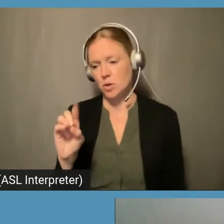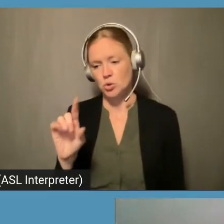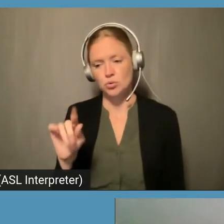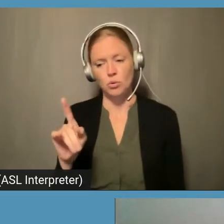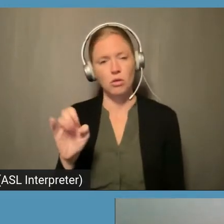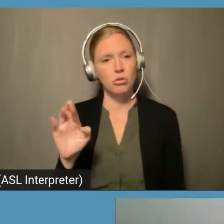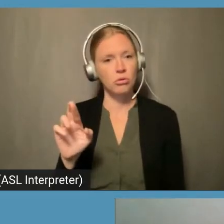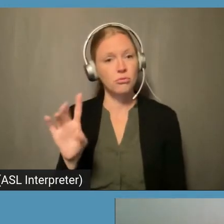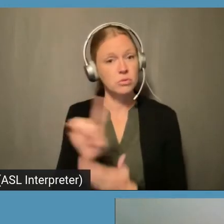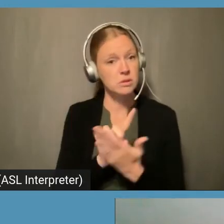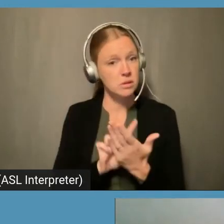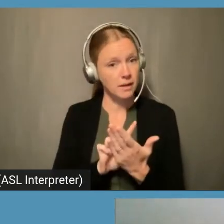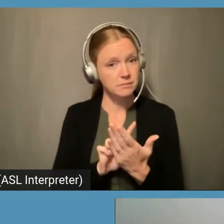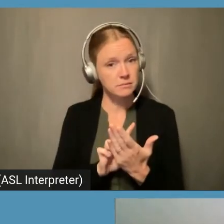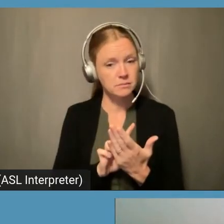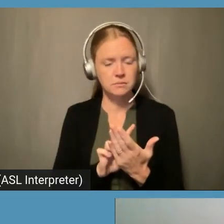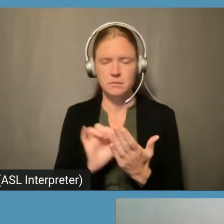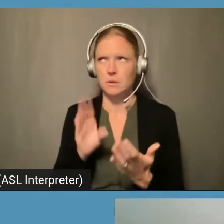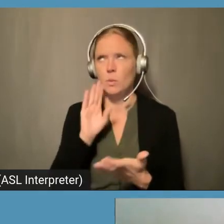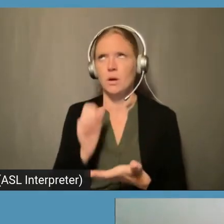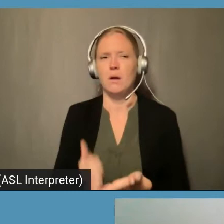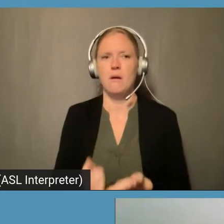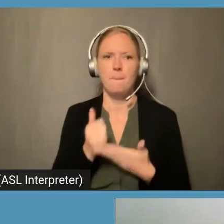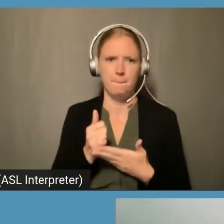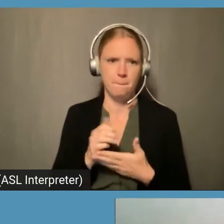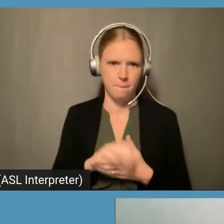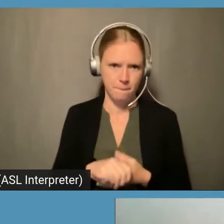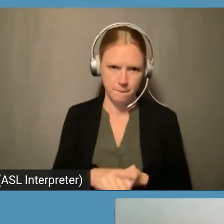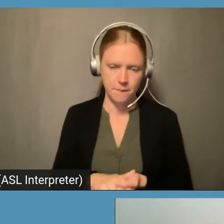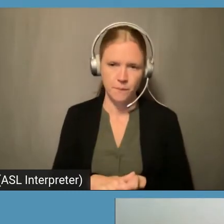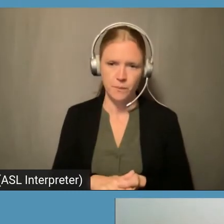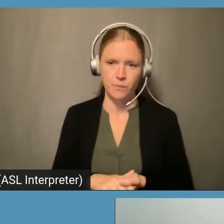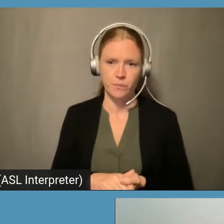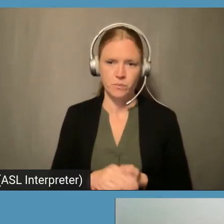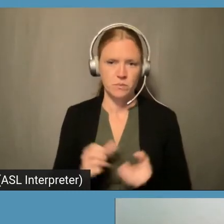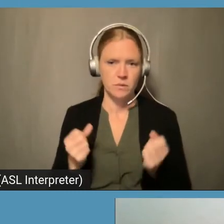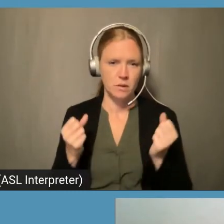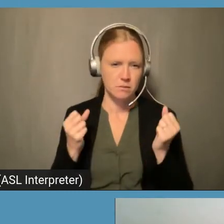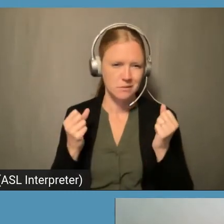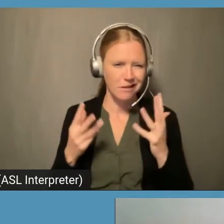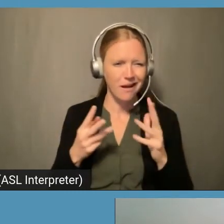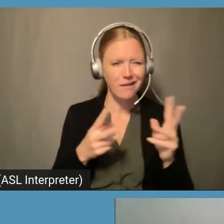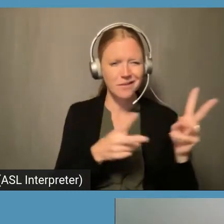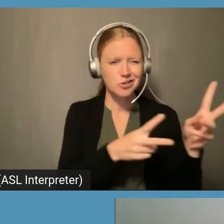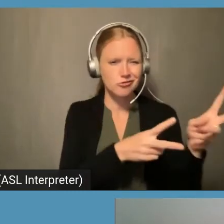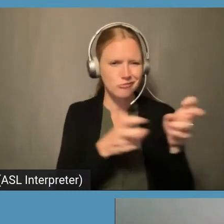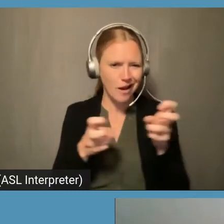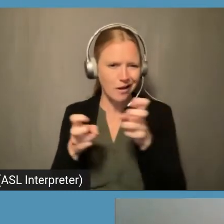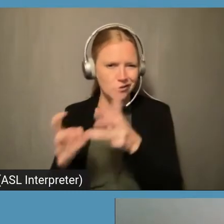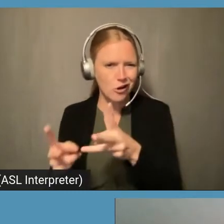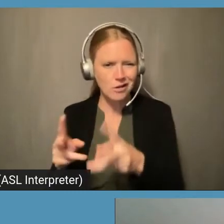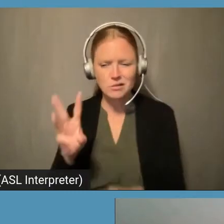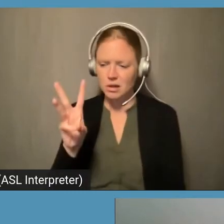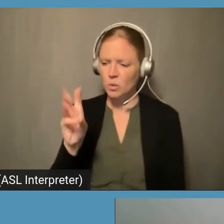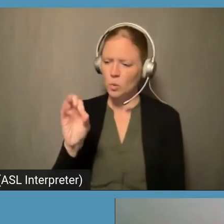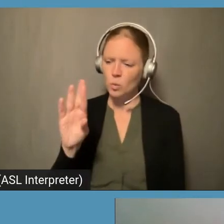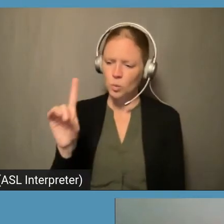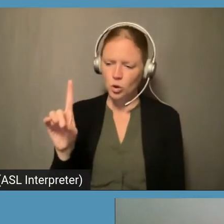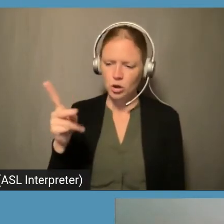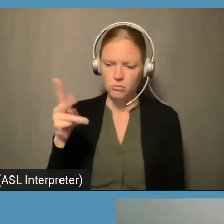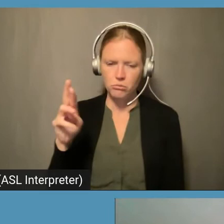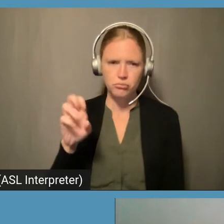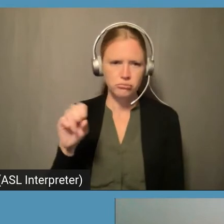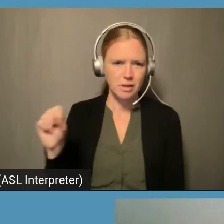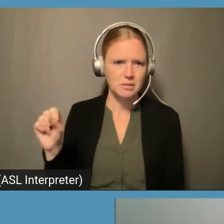design, that will help you tremendously. So there are lots of sort of drag and drop WordPress tools, other